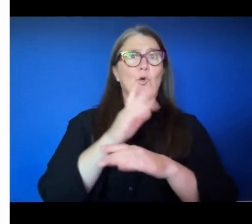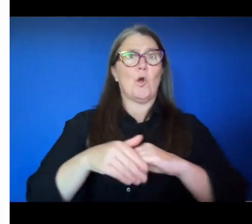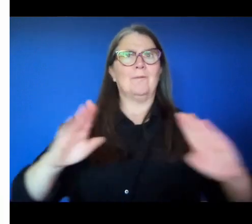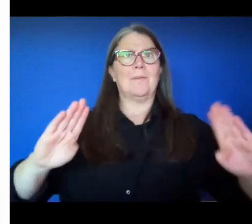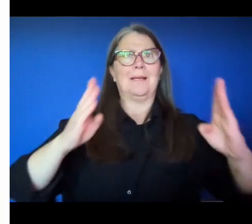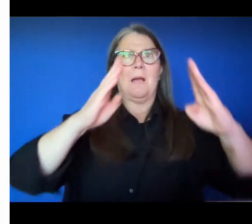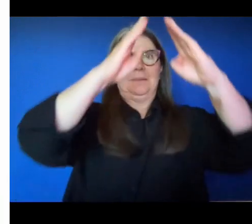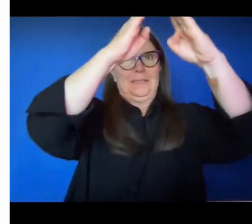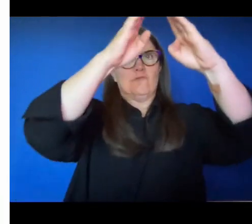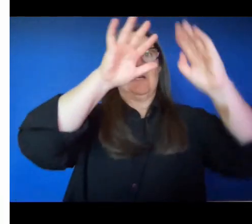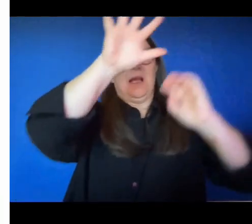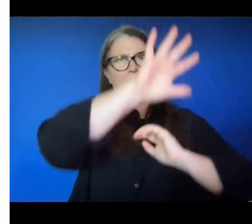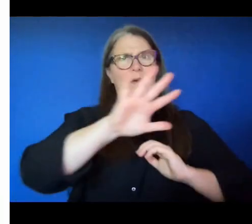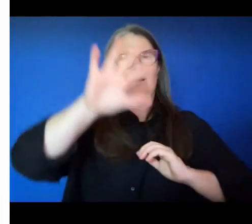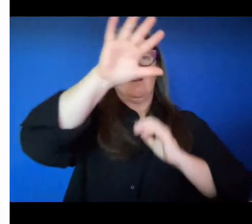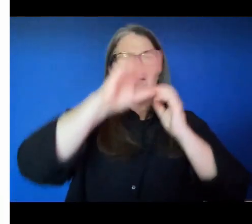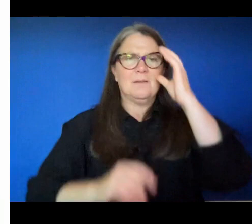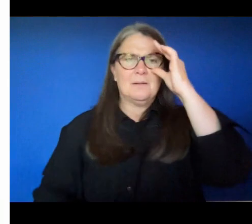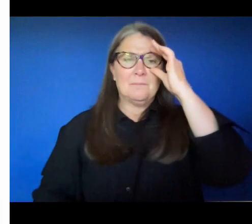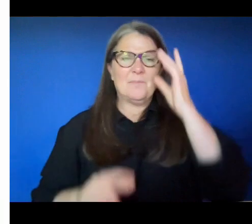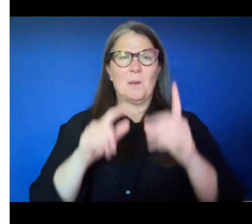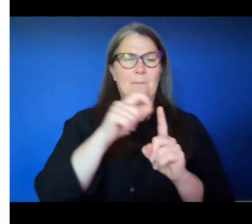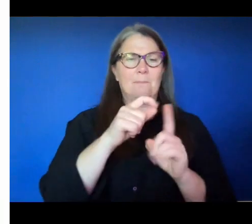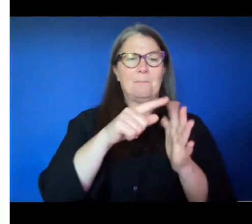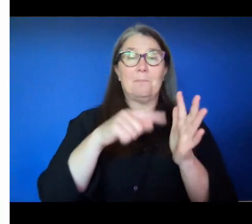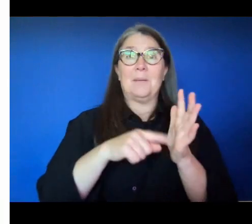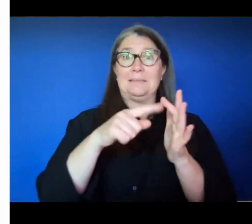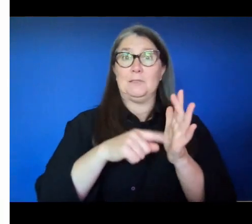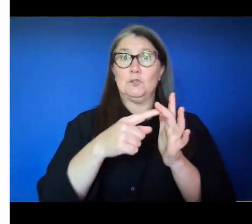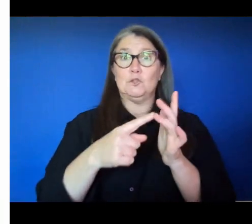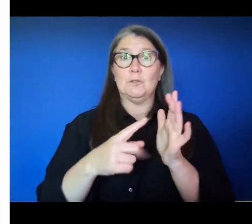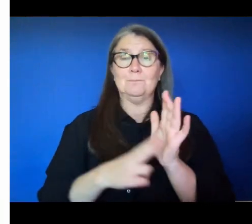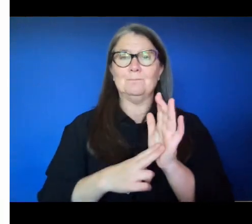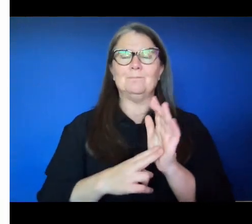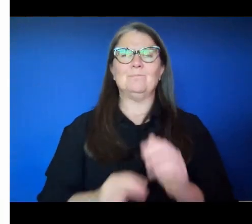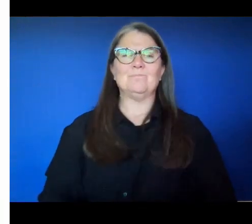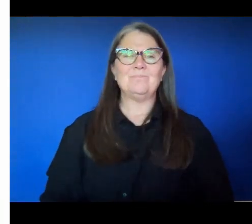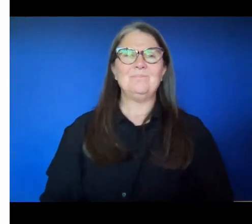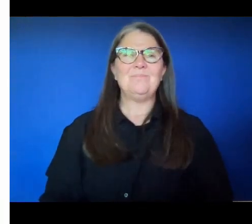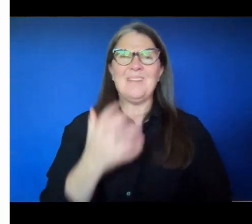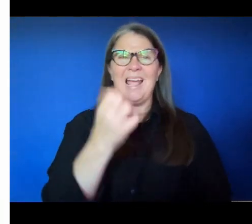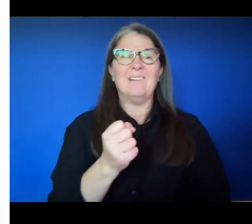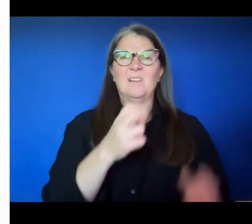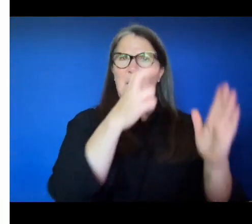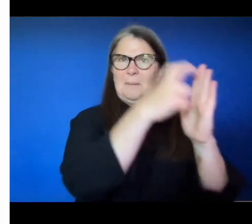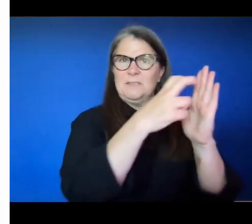here. So there's an image coming up showing the petition itself, and on here you can actually just see the signs of